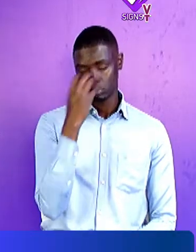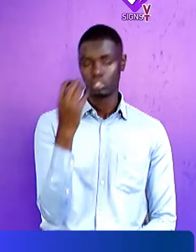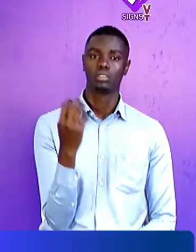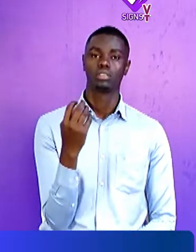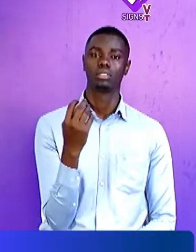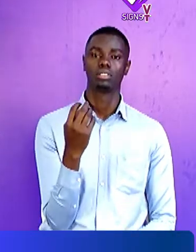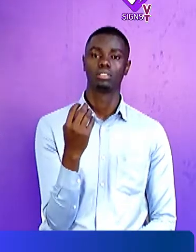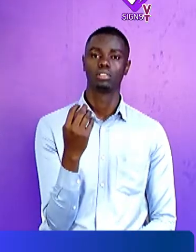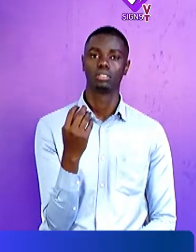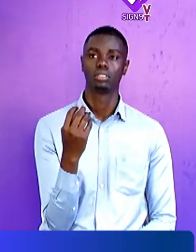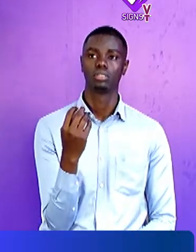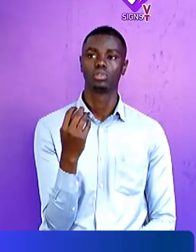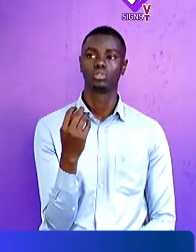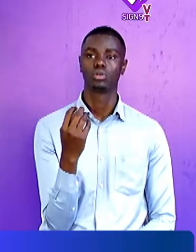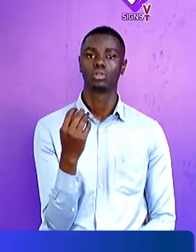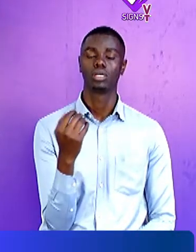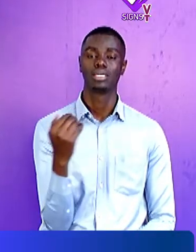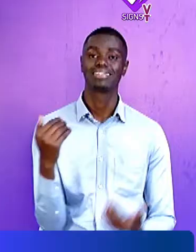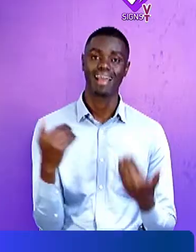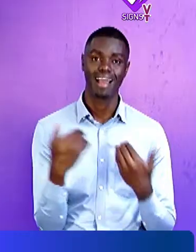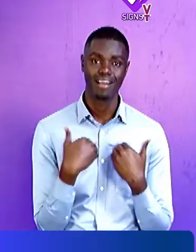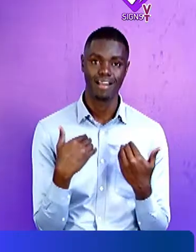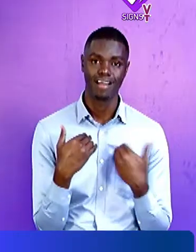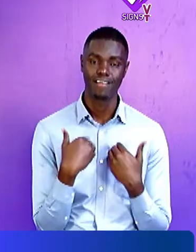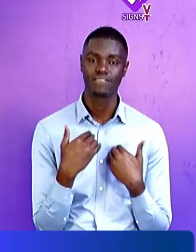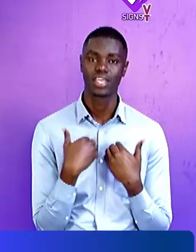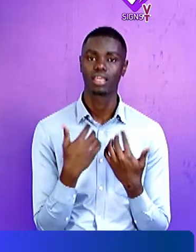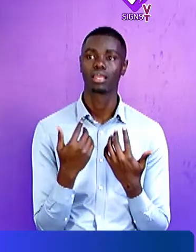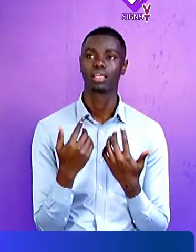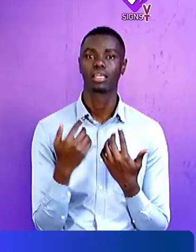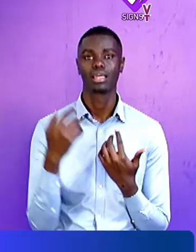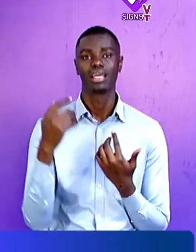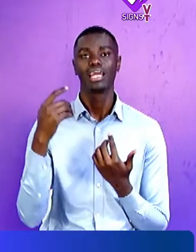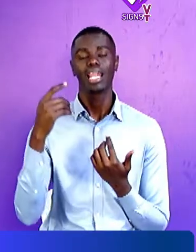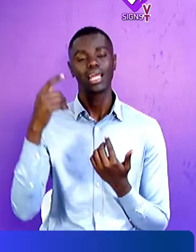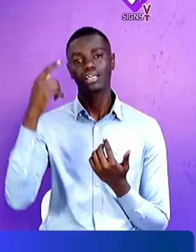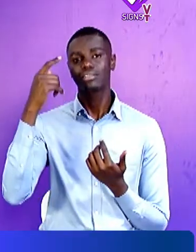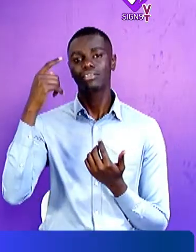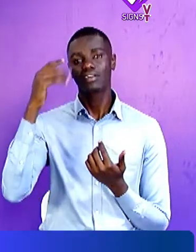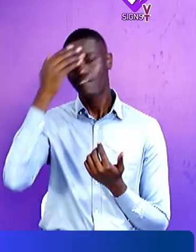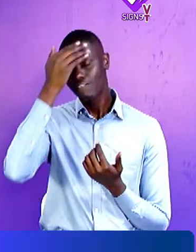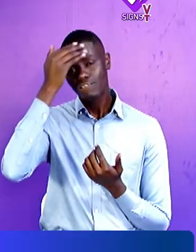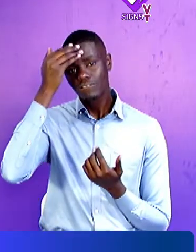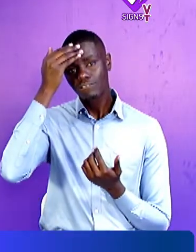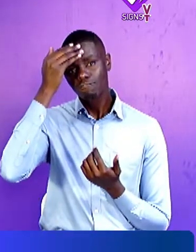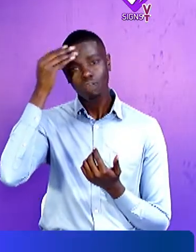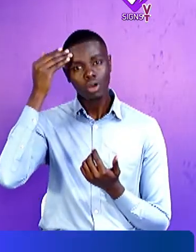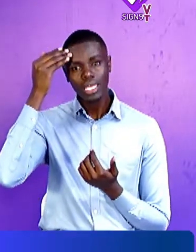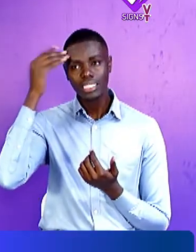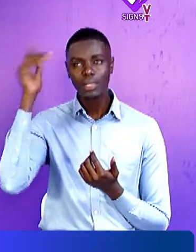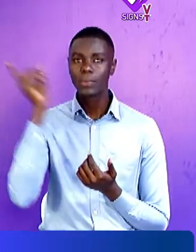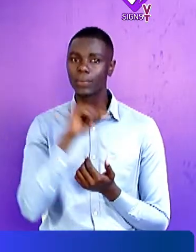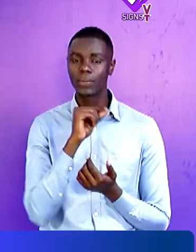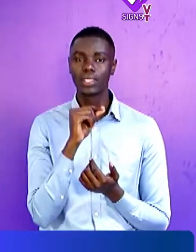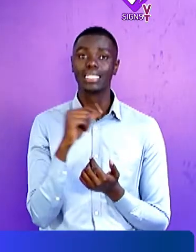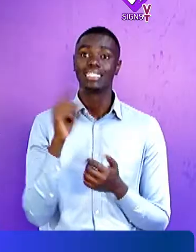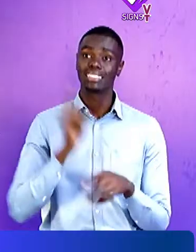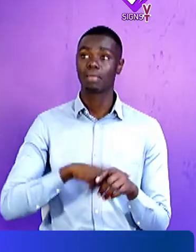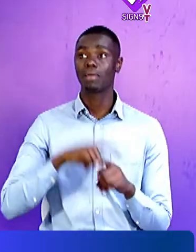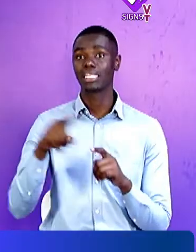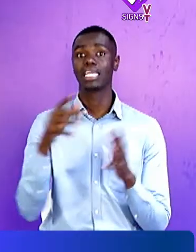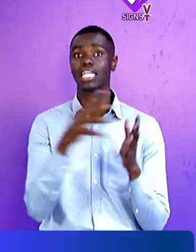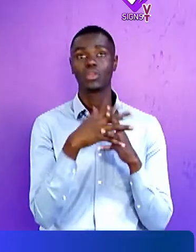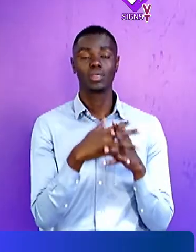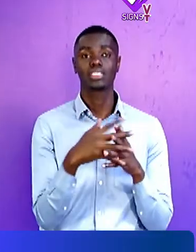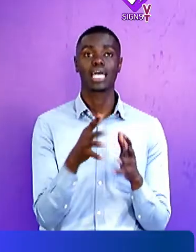be having what we call schizophrenia, where when in the US, he's talk like China does not exist. Yeah, when you go to China, it's